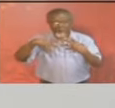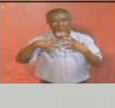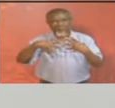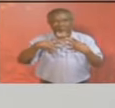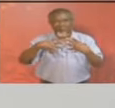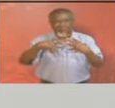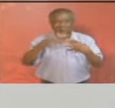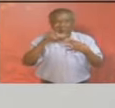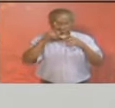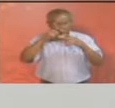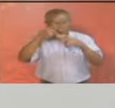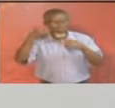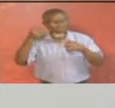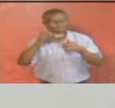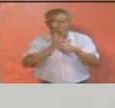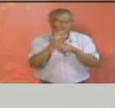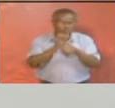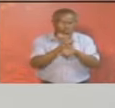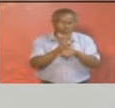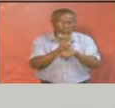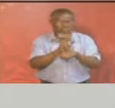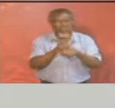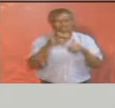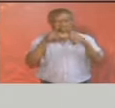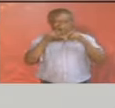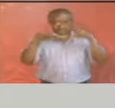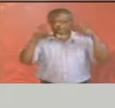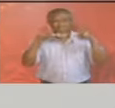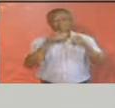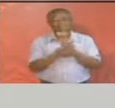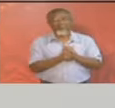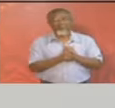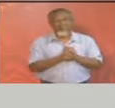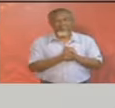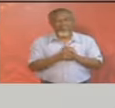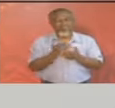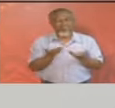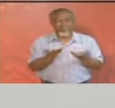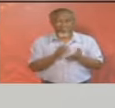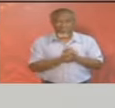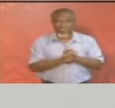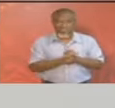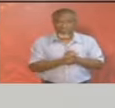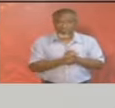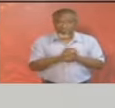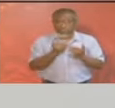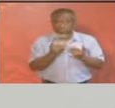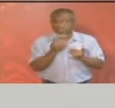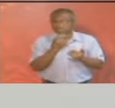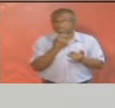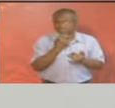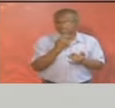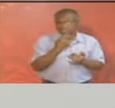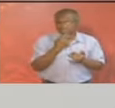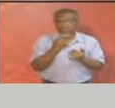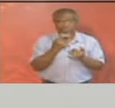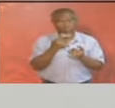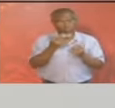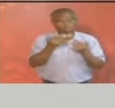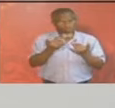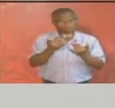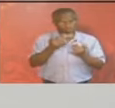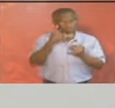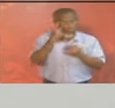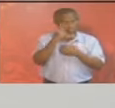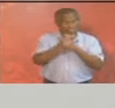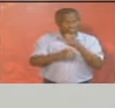1 year anniversary, as you said, has arrived, and the choices made at the various points in time at